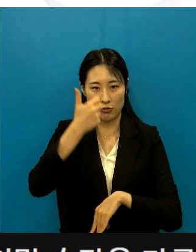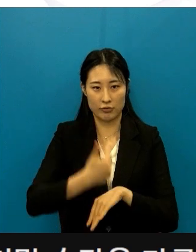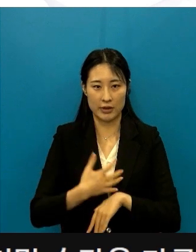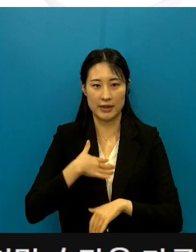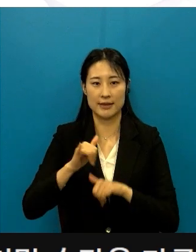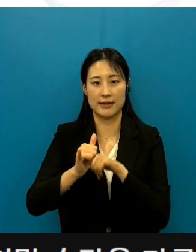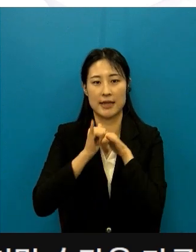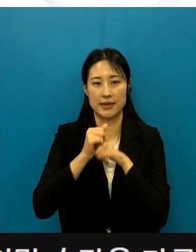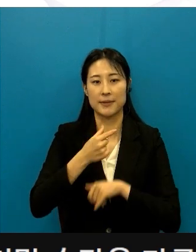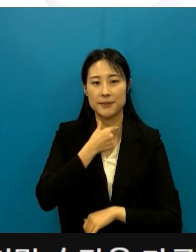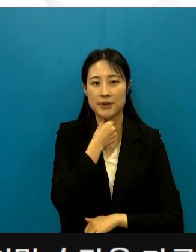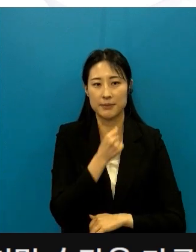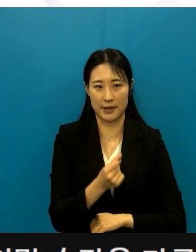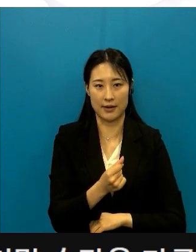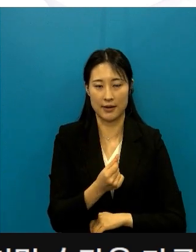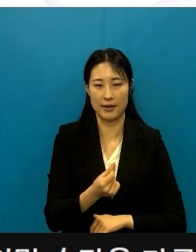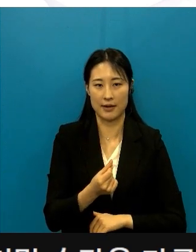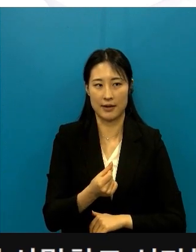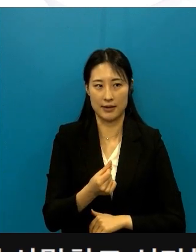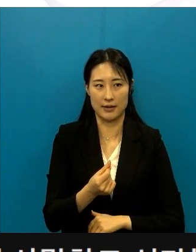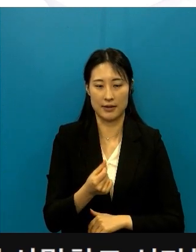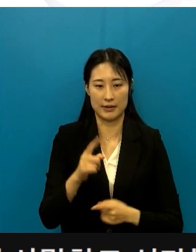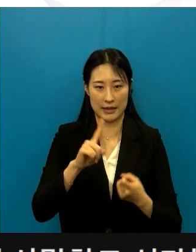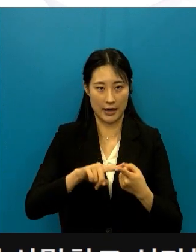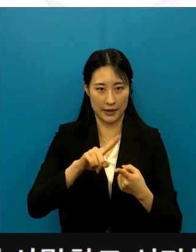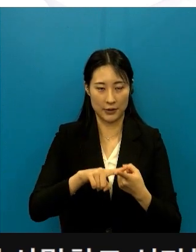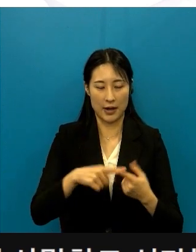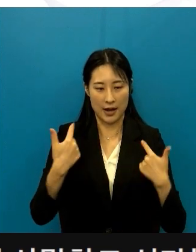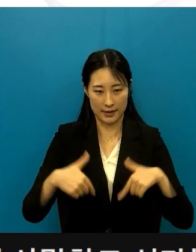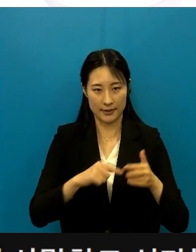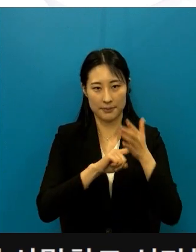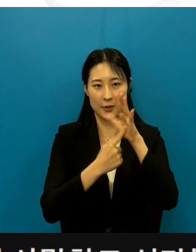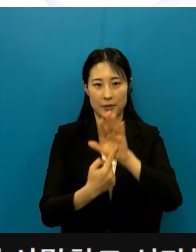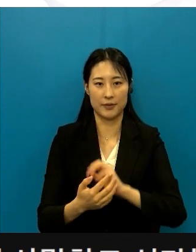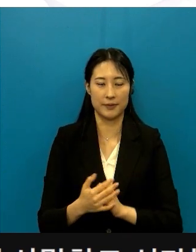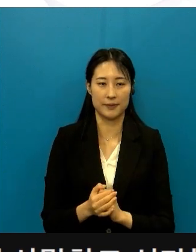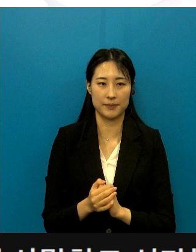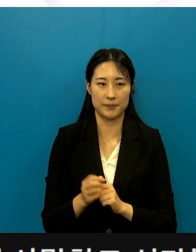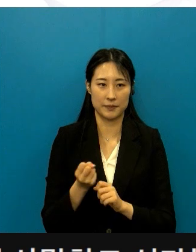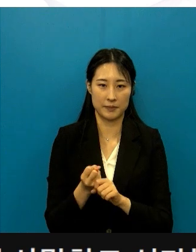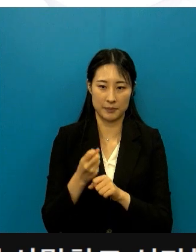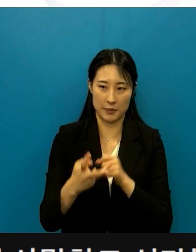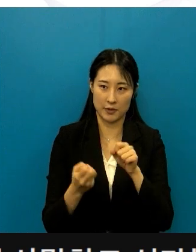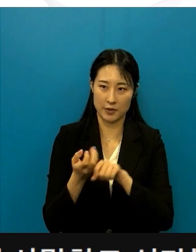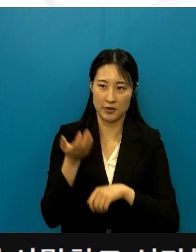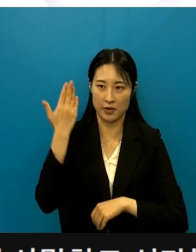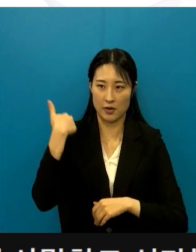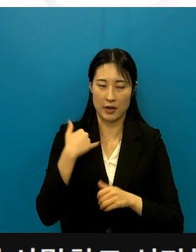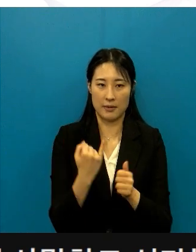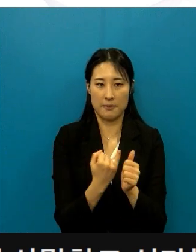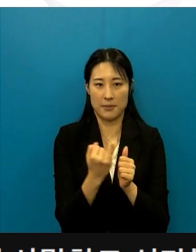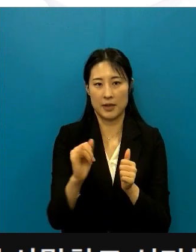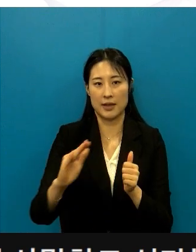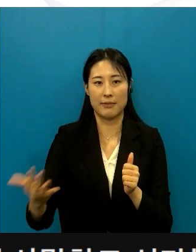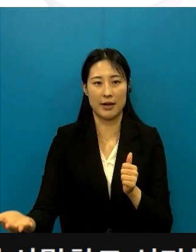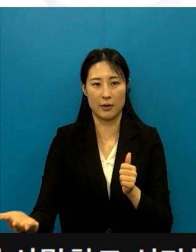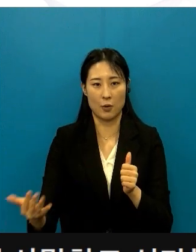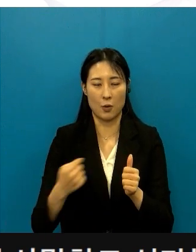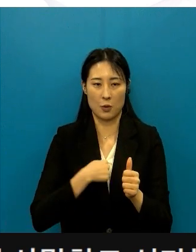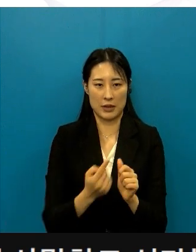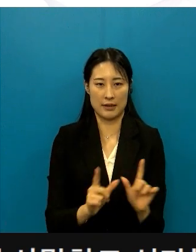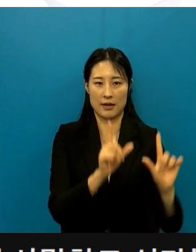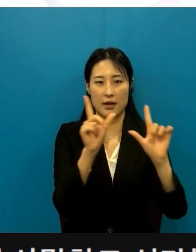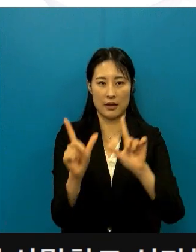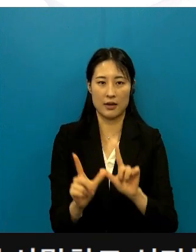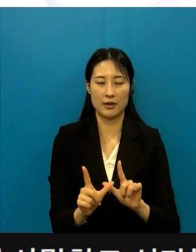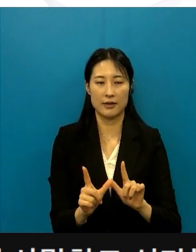years, had a painful spinal condition and severe skin disease